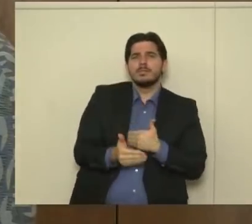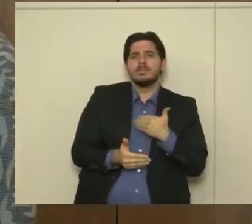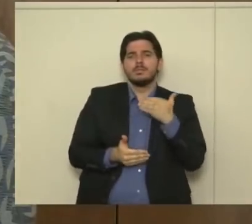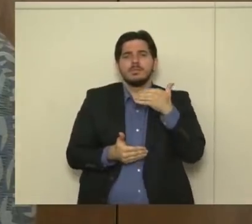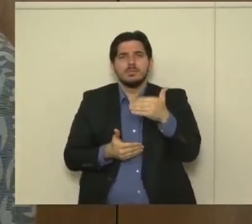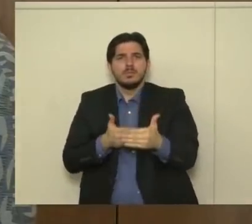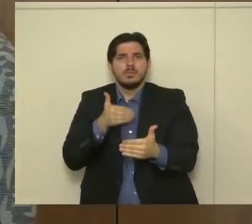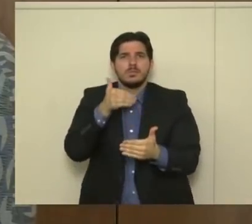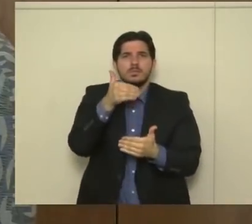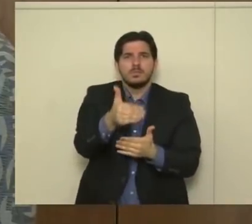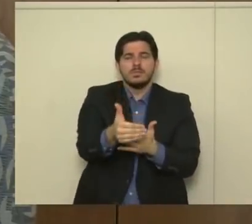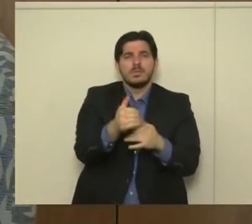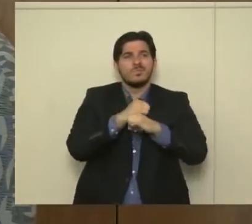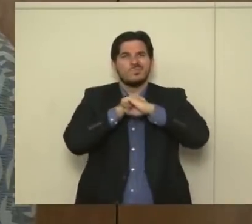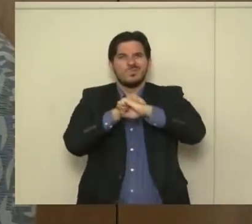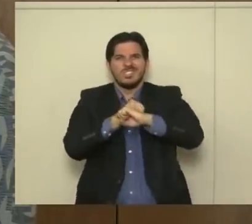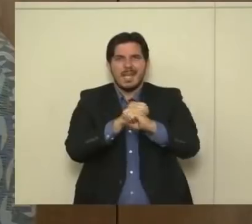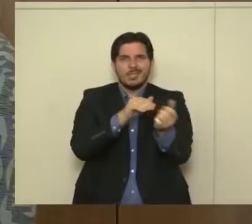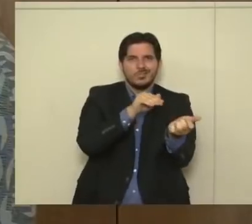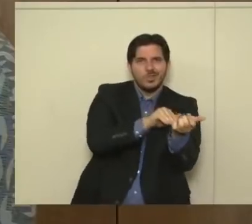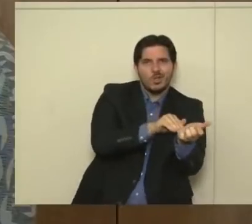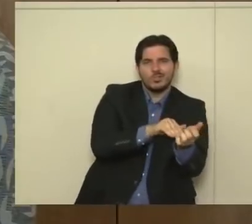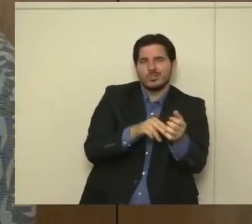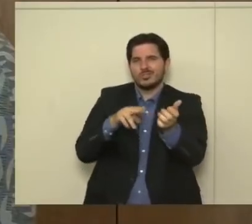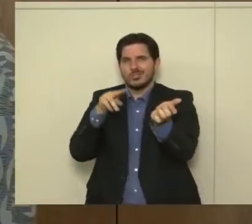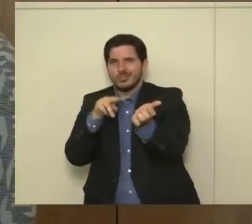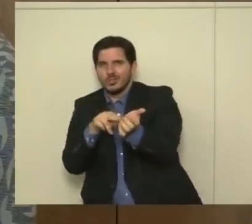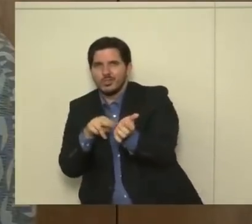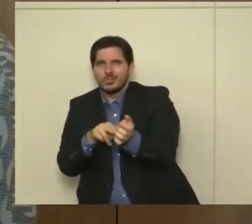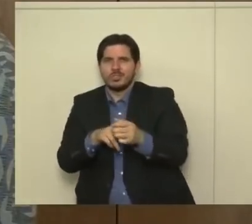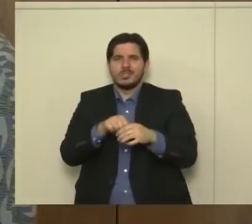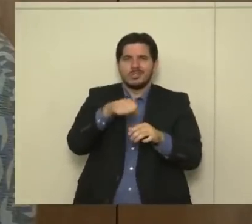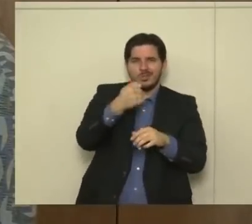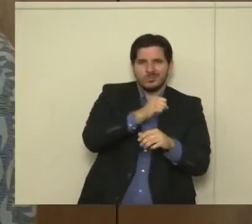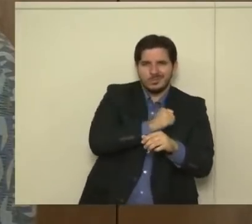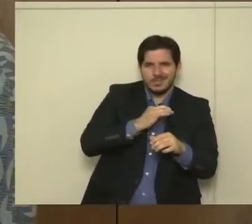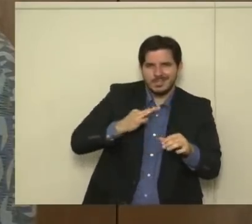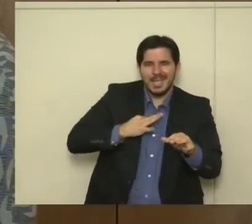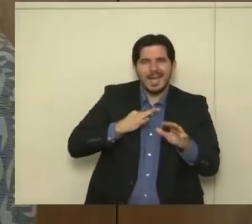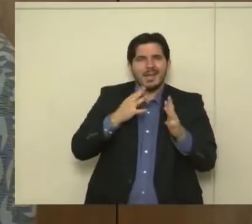that protects our healthcare workers and protects transmission to